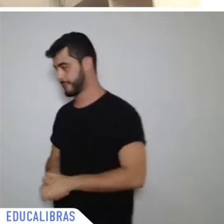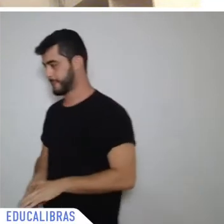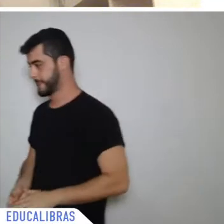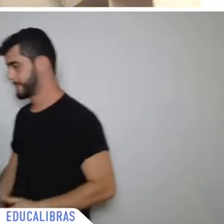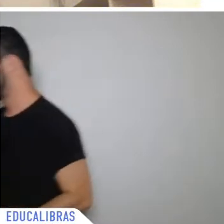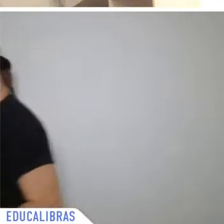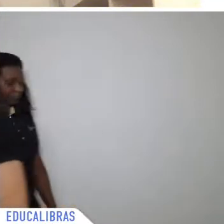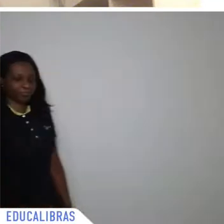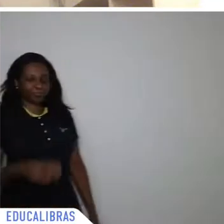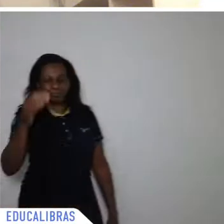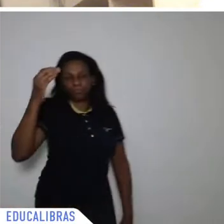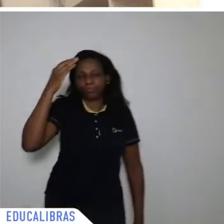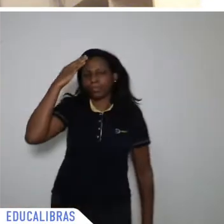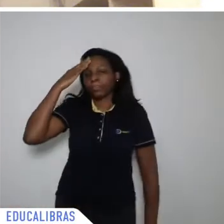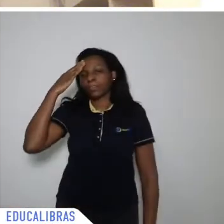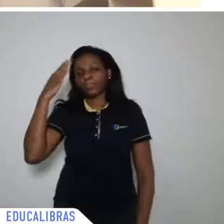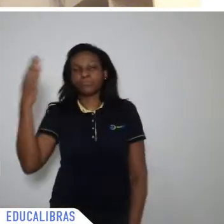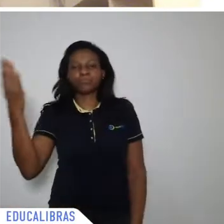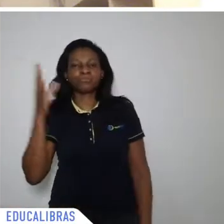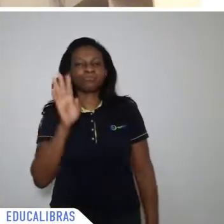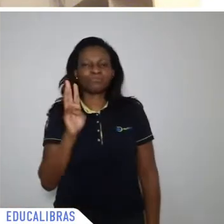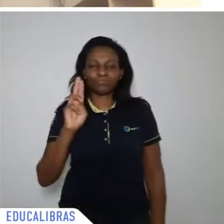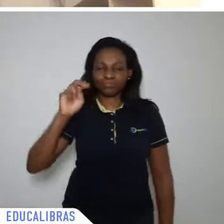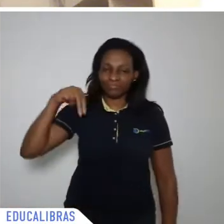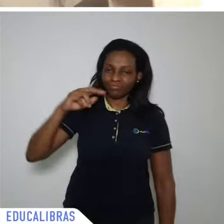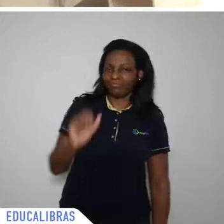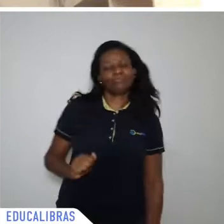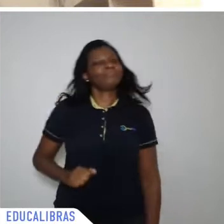Thank you, Bruna. When I said at the beginning,